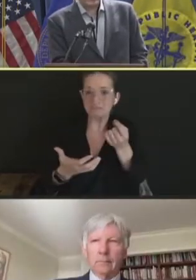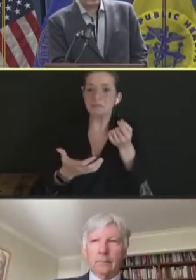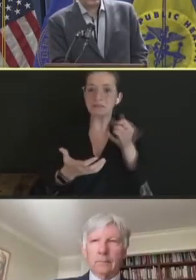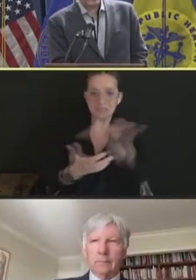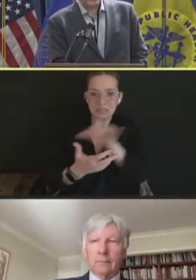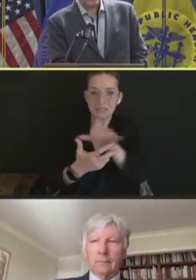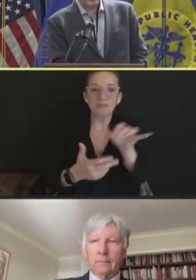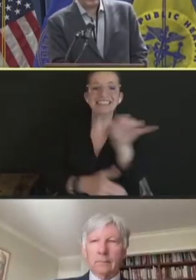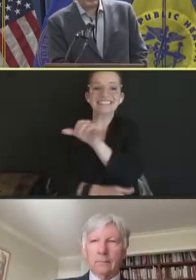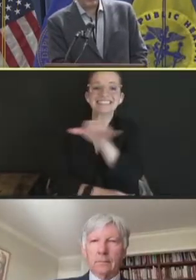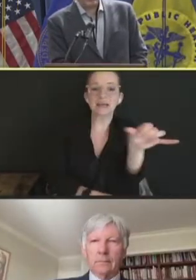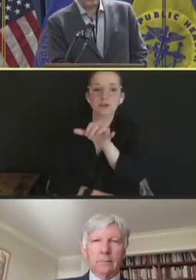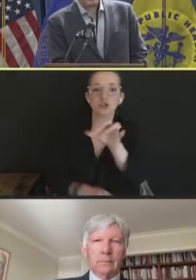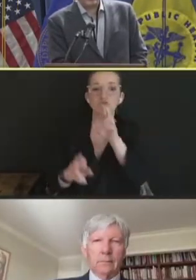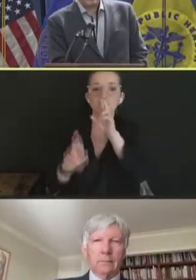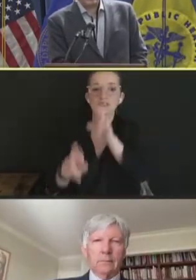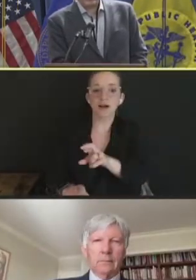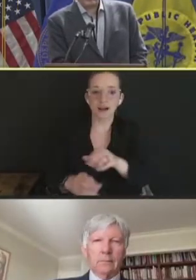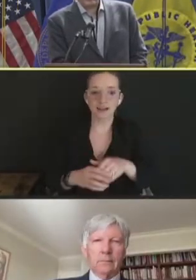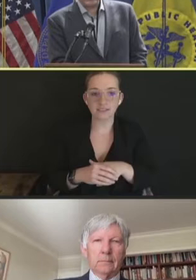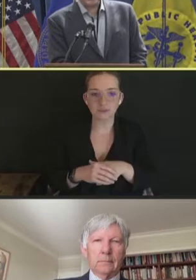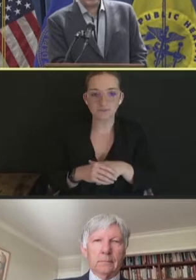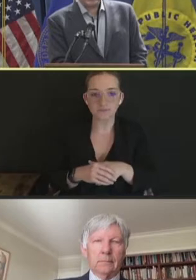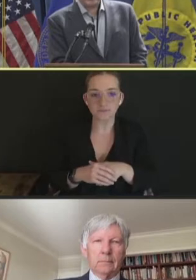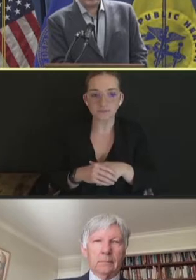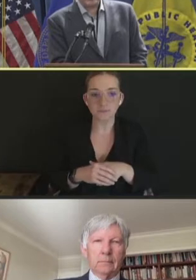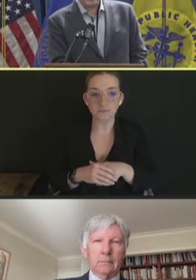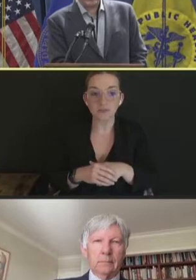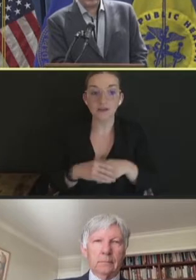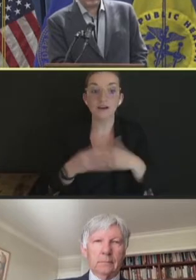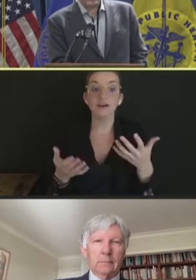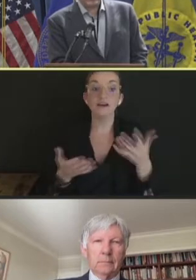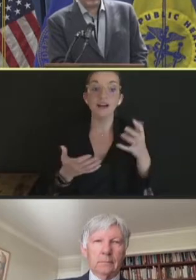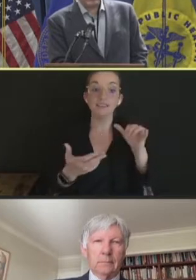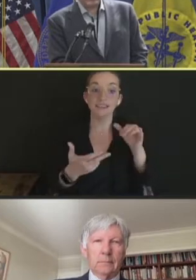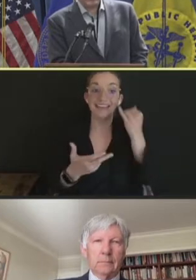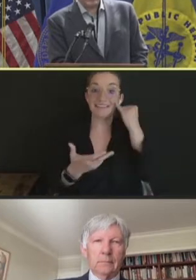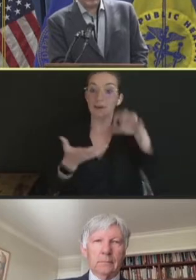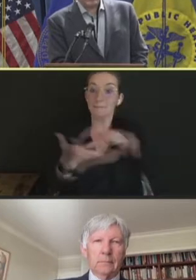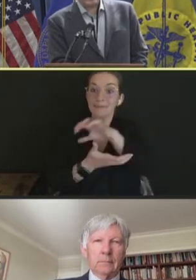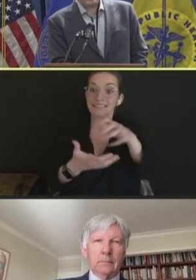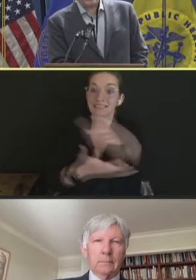not designed to compare that. The heterologous boost and